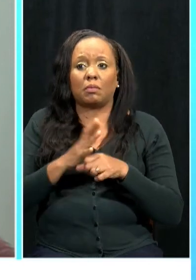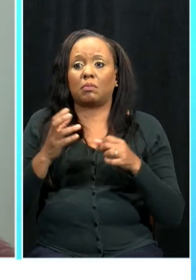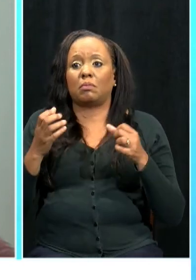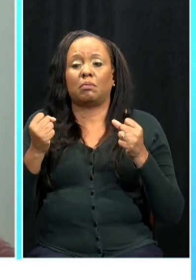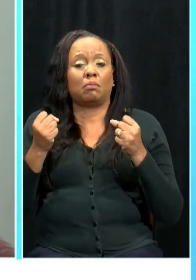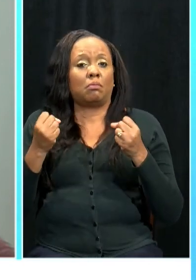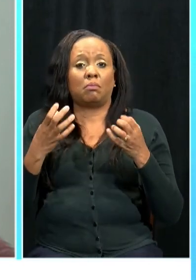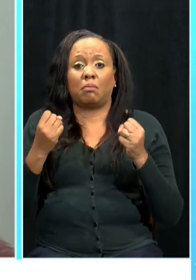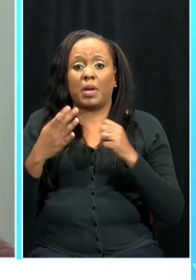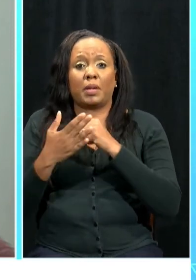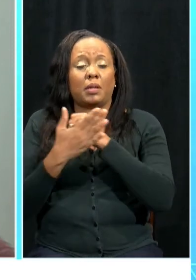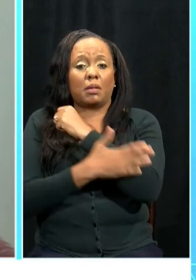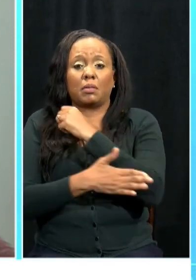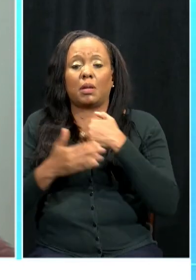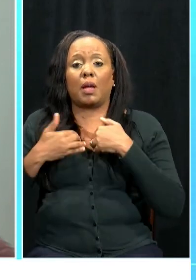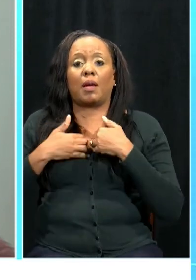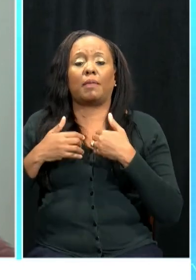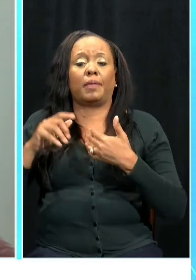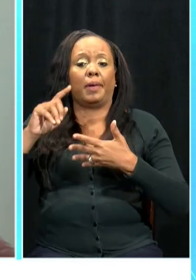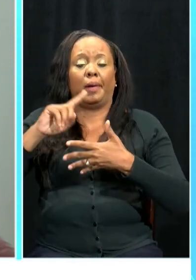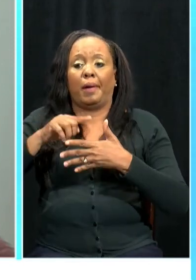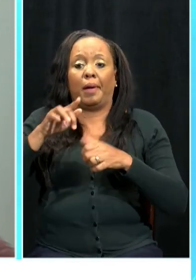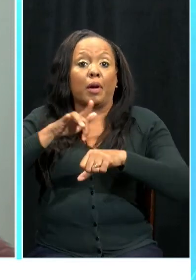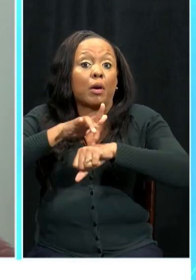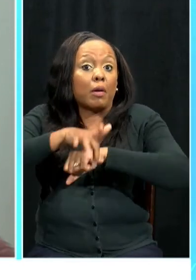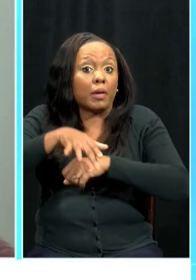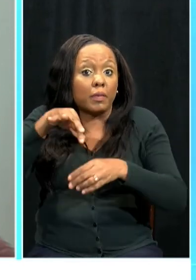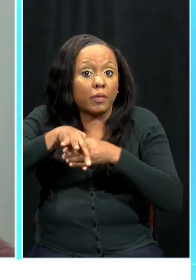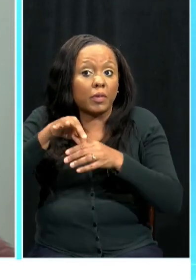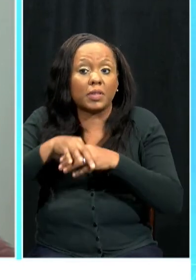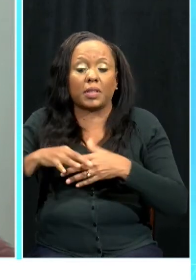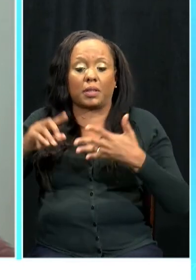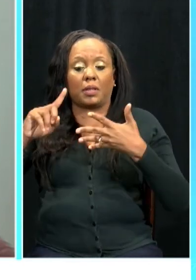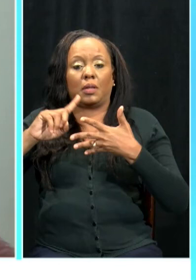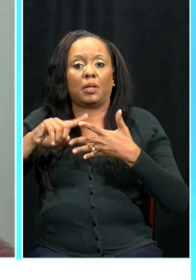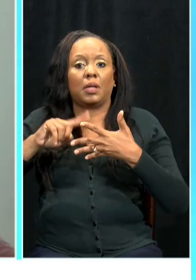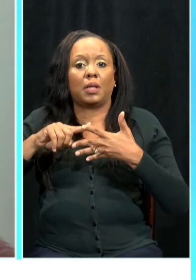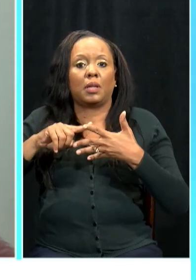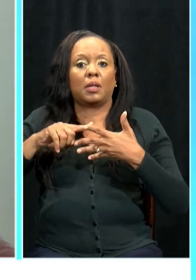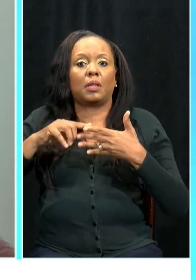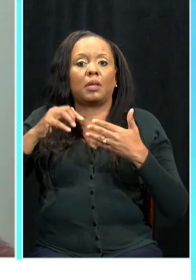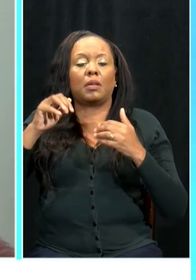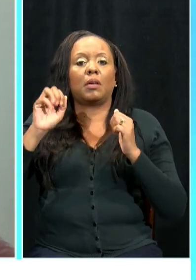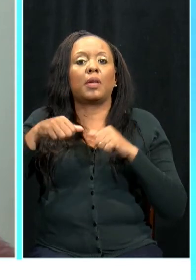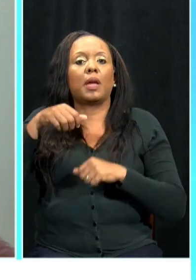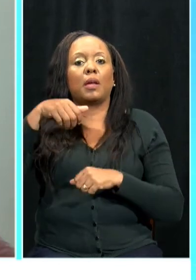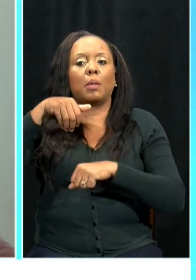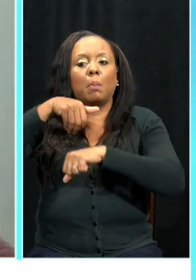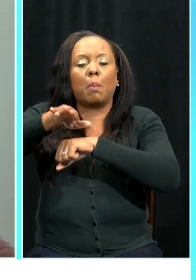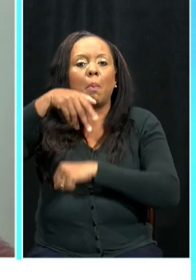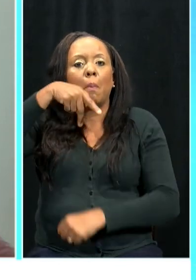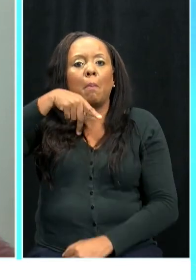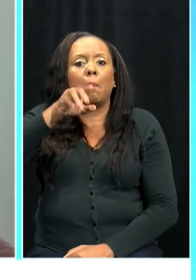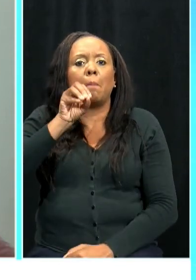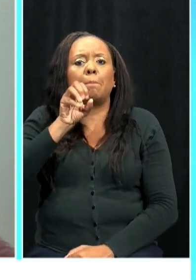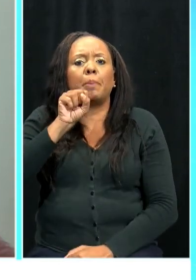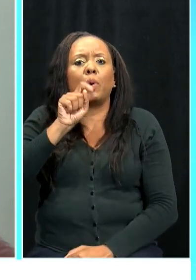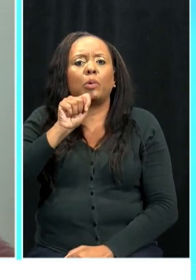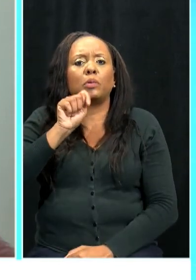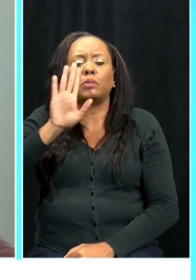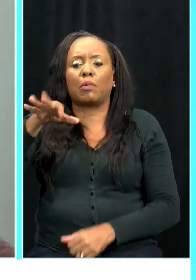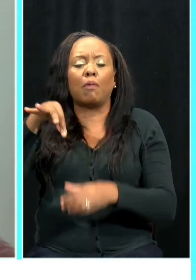early voting, for example. You have mail-in ballots. So I think as we get